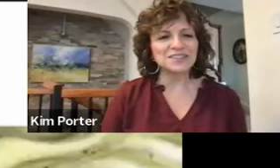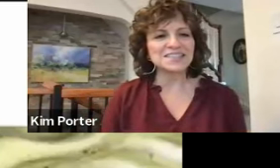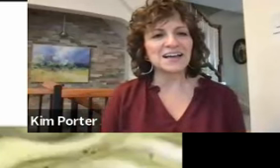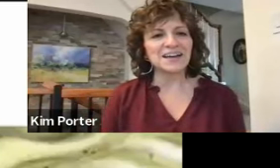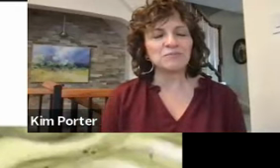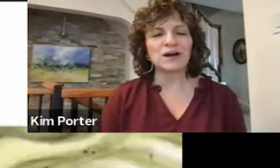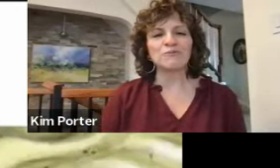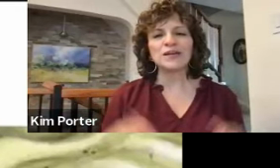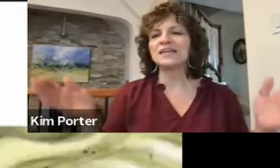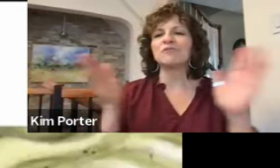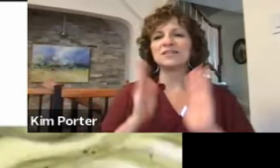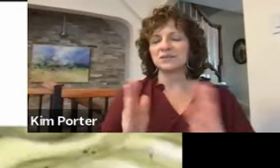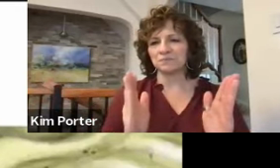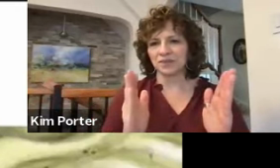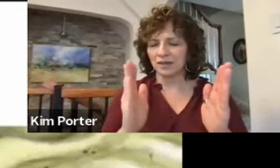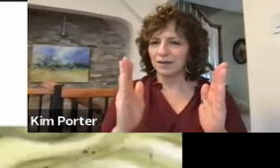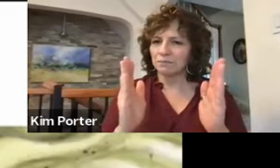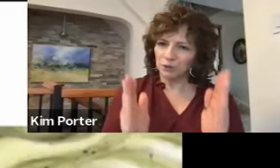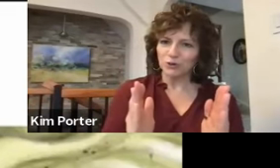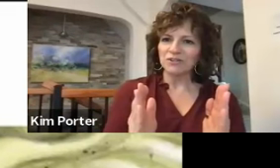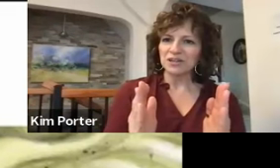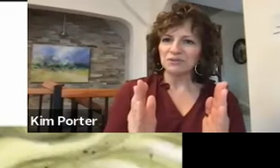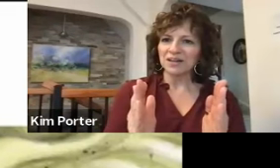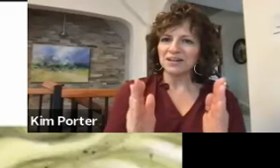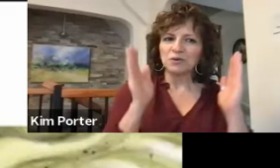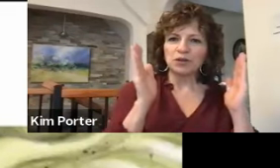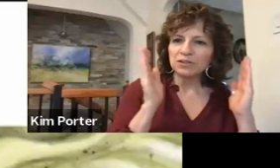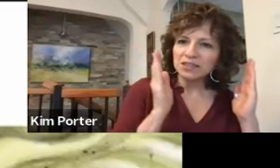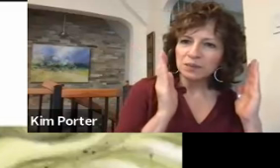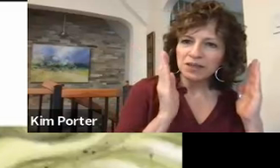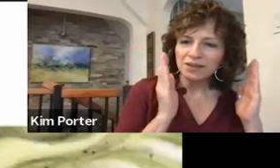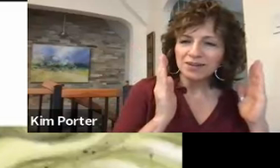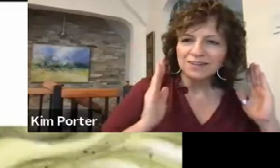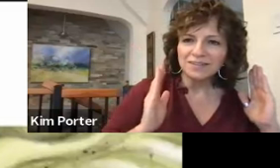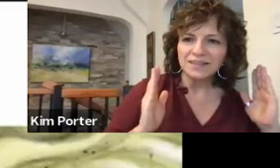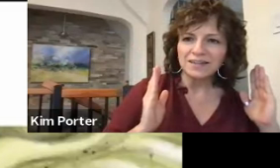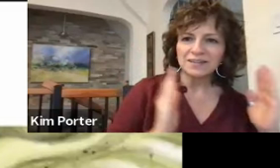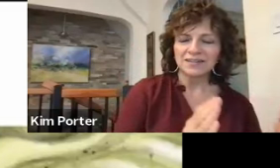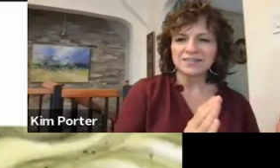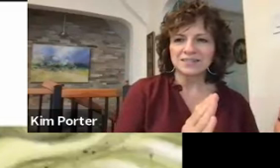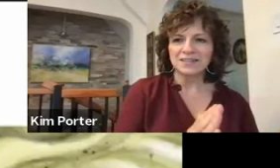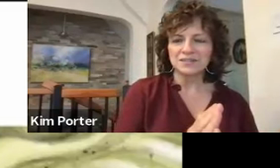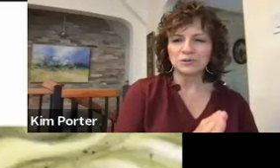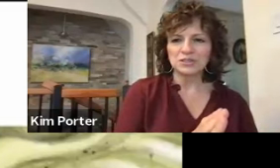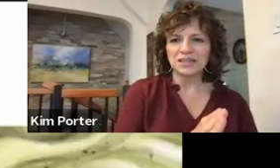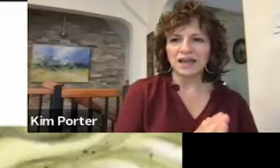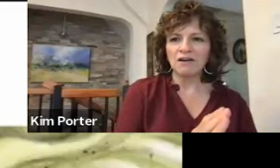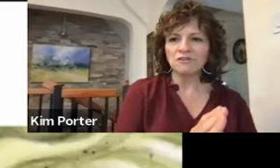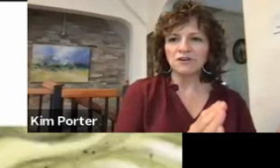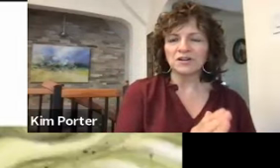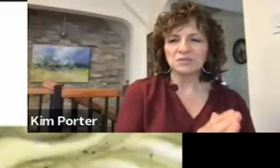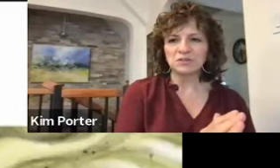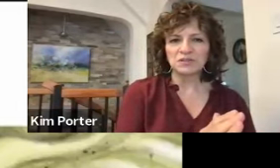I threw it in the slide. We need to find some middle ground here, right? We don't need to be This is the coolest